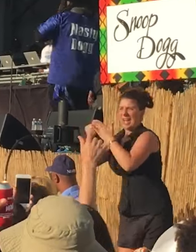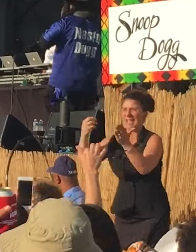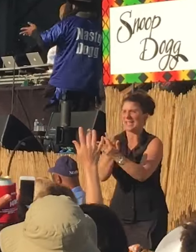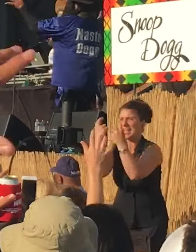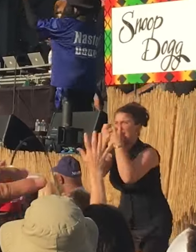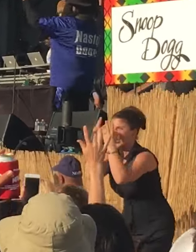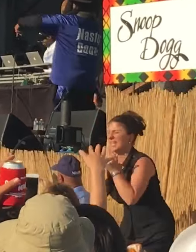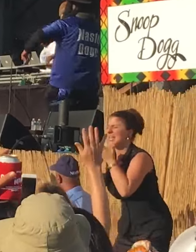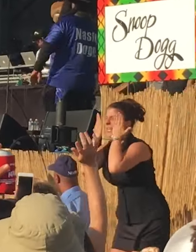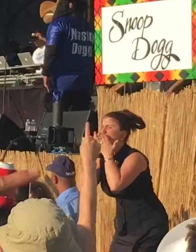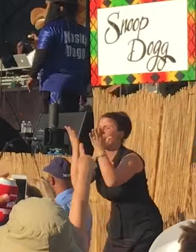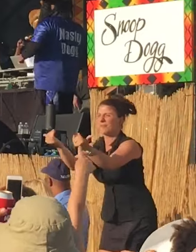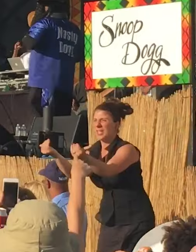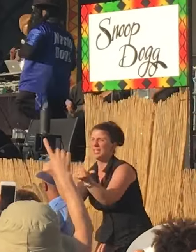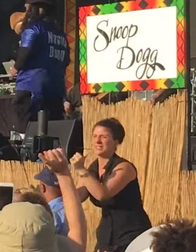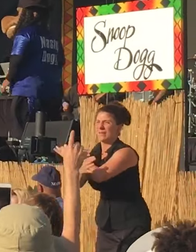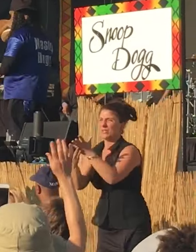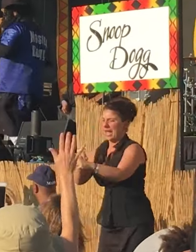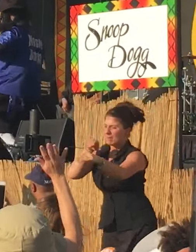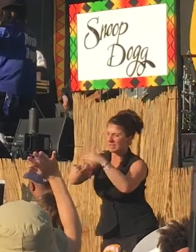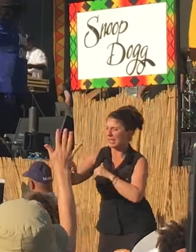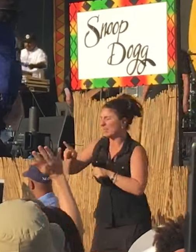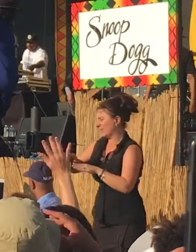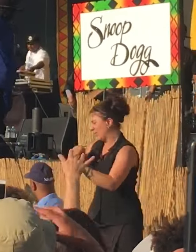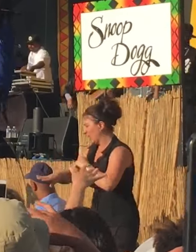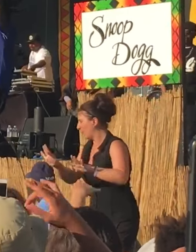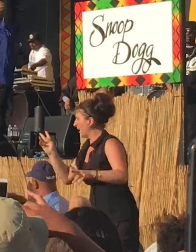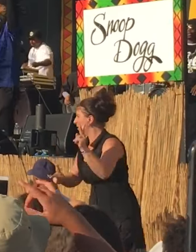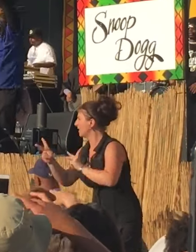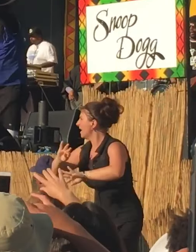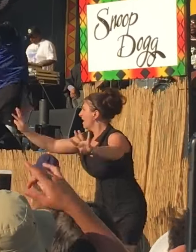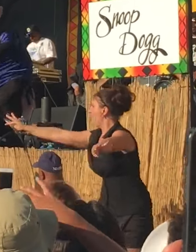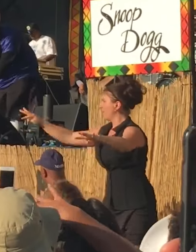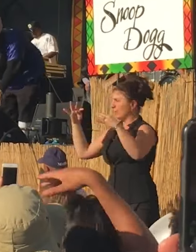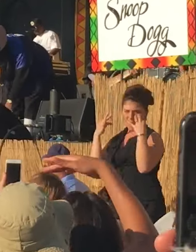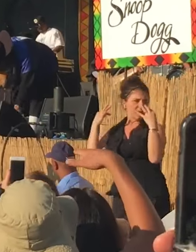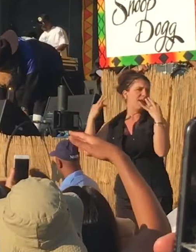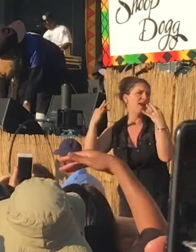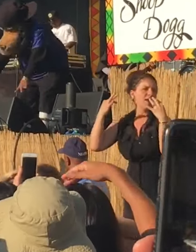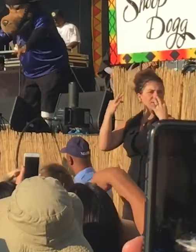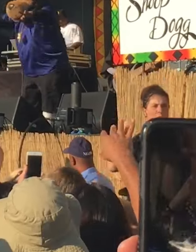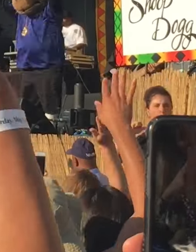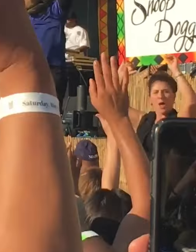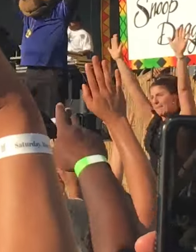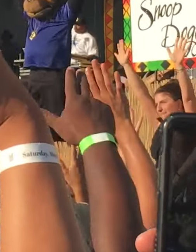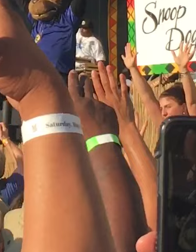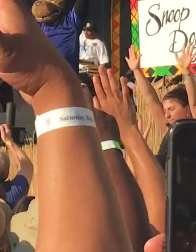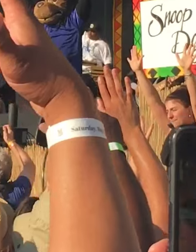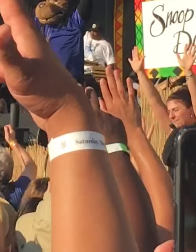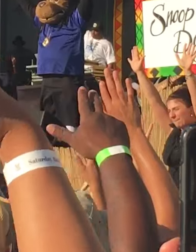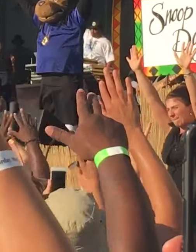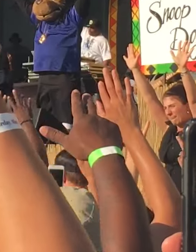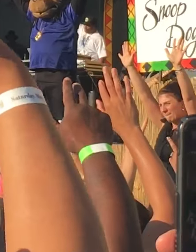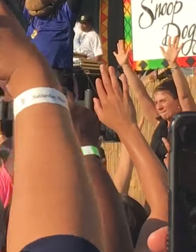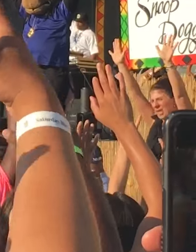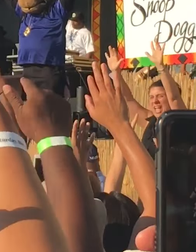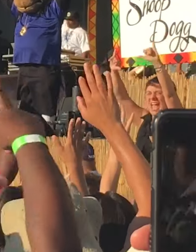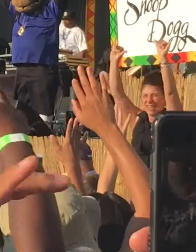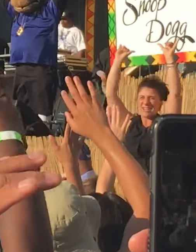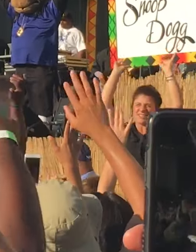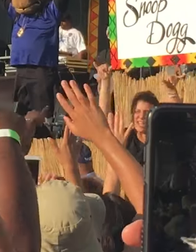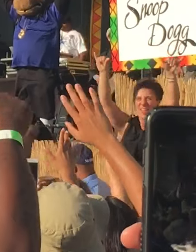my mind And I can never get into it Every time I ever been to be a week, everybody has no Say